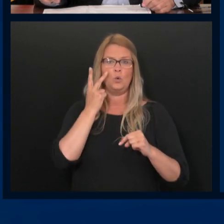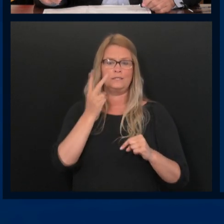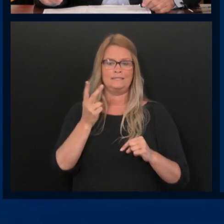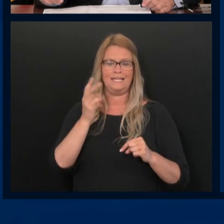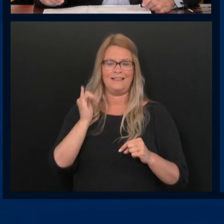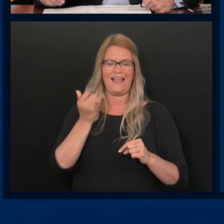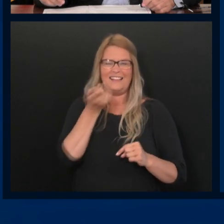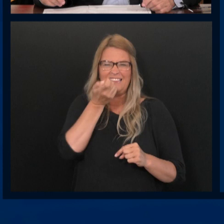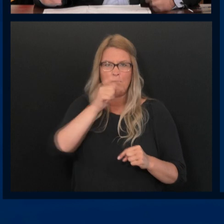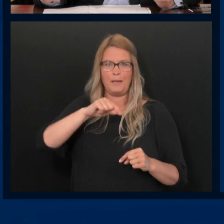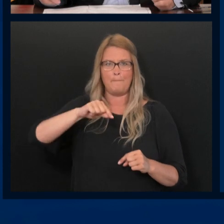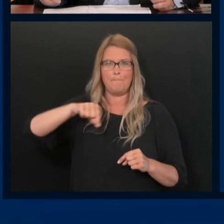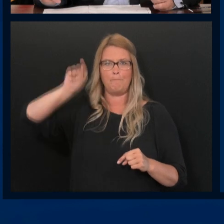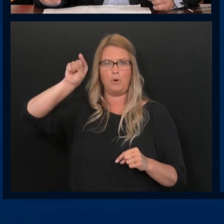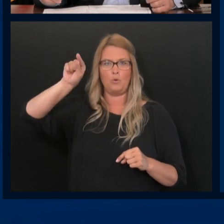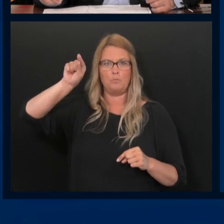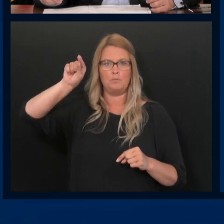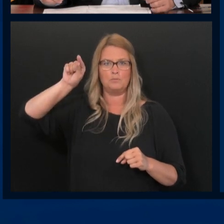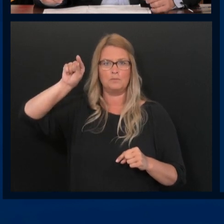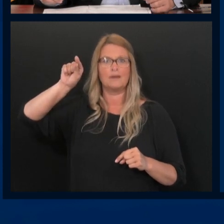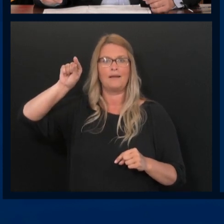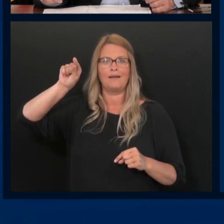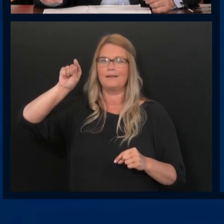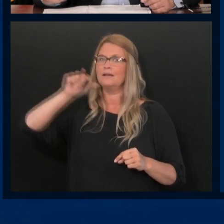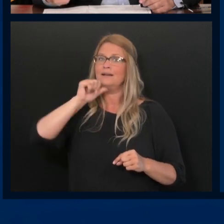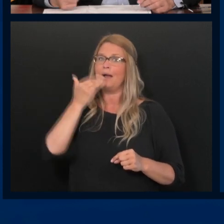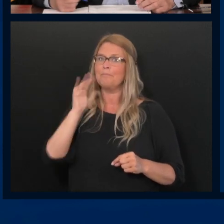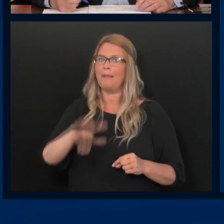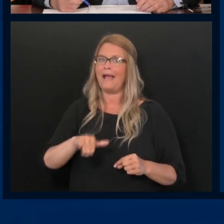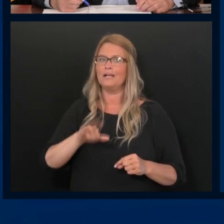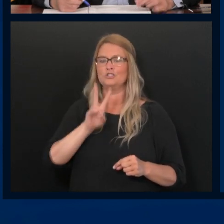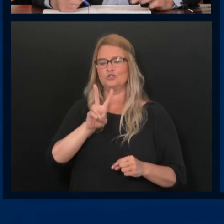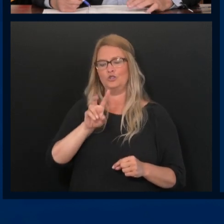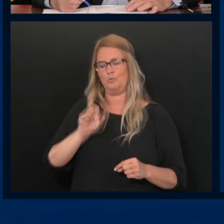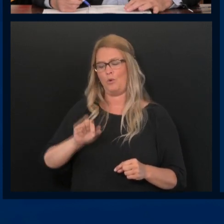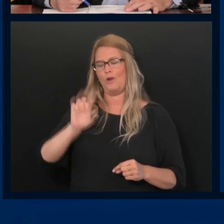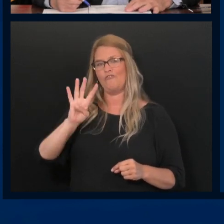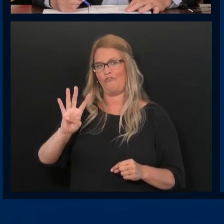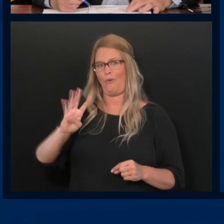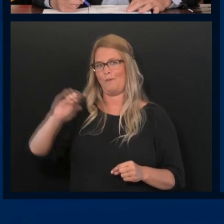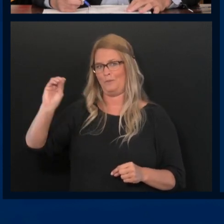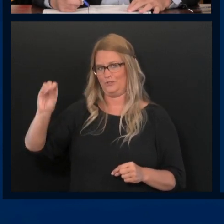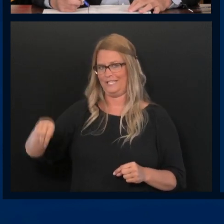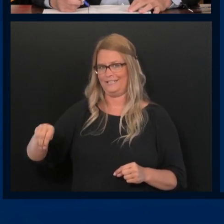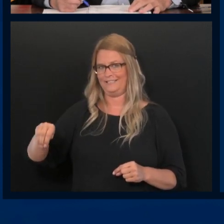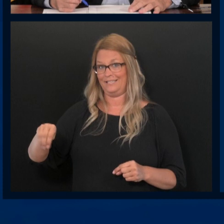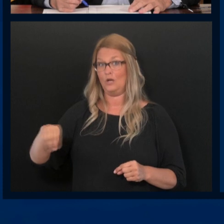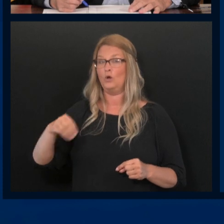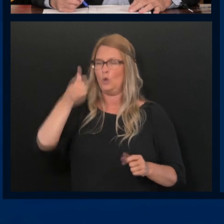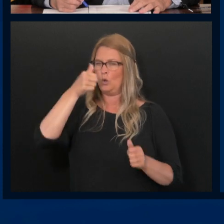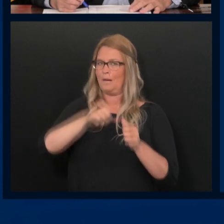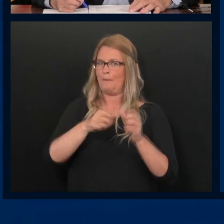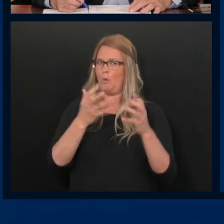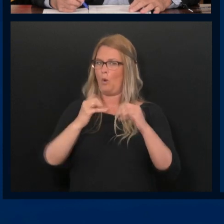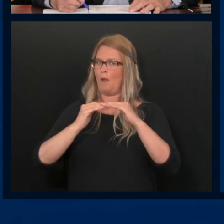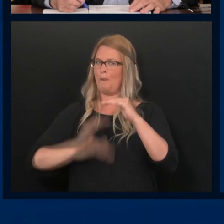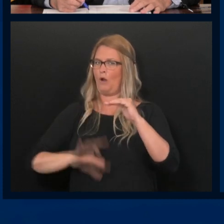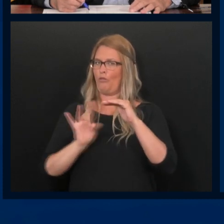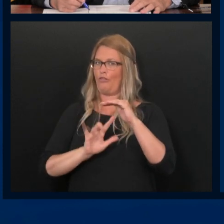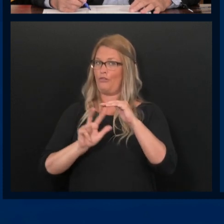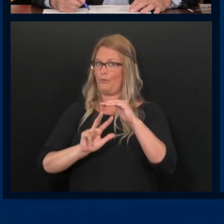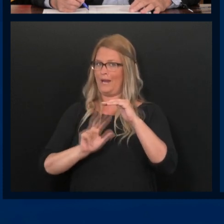blip up. It wasn't bad, but it was up at 2.4%. Remember, we want to stay below